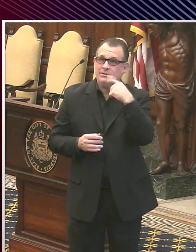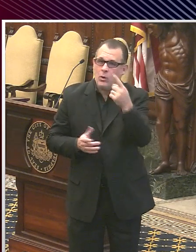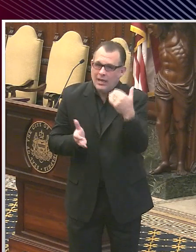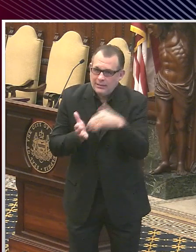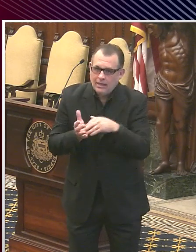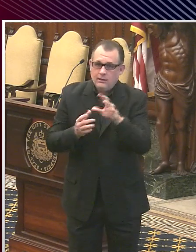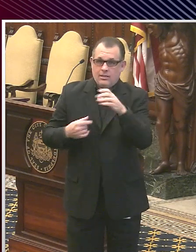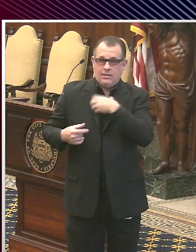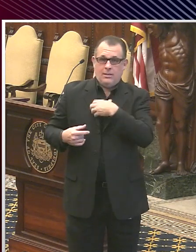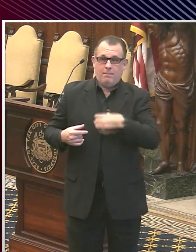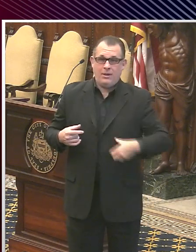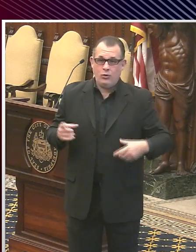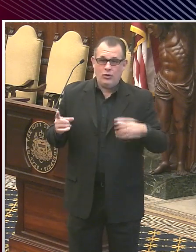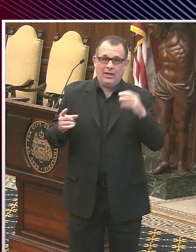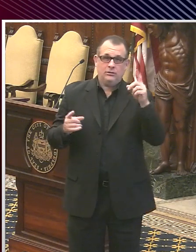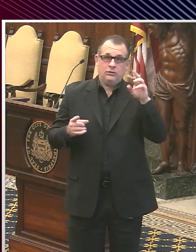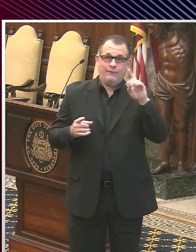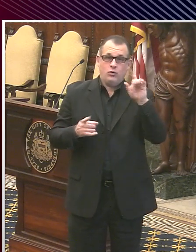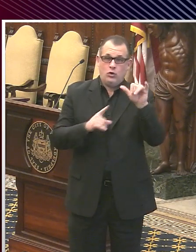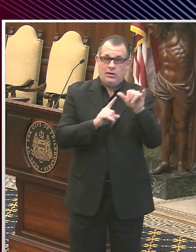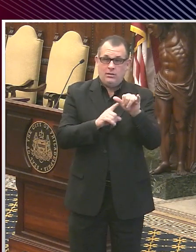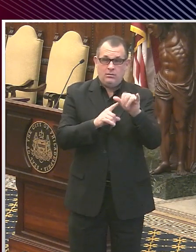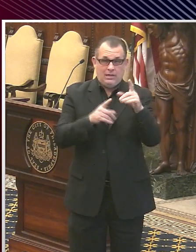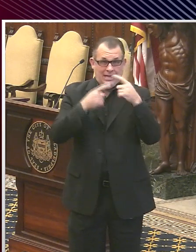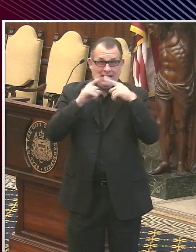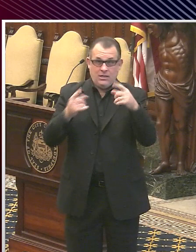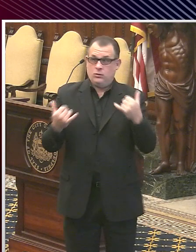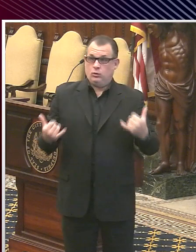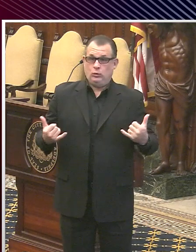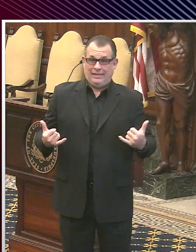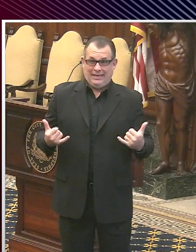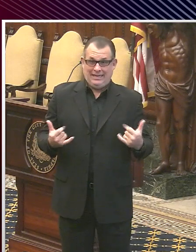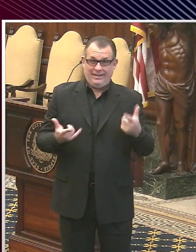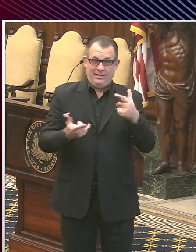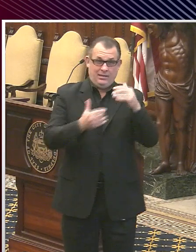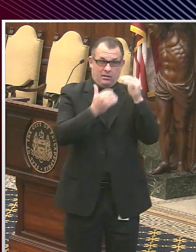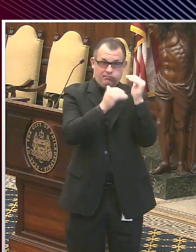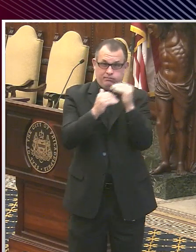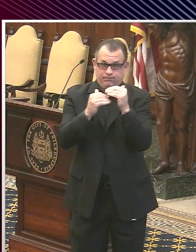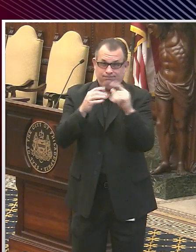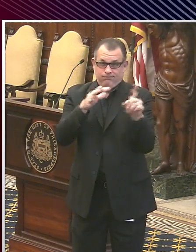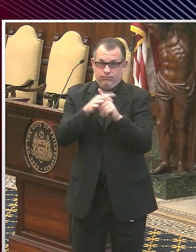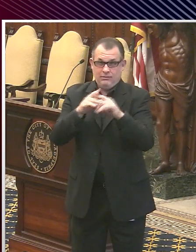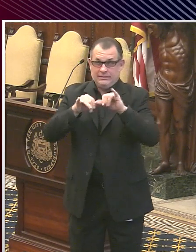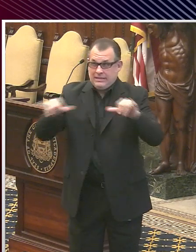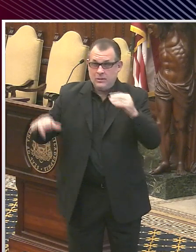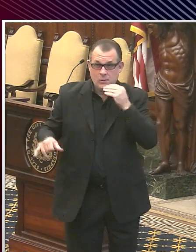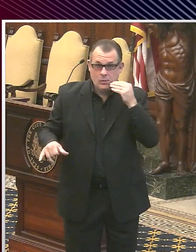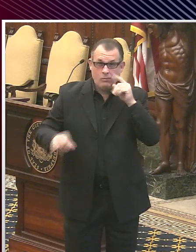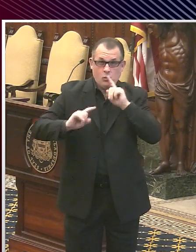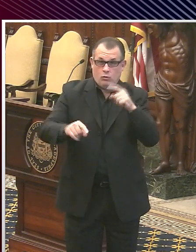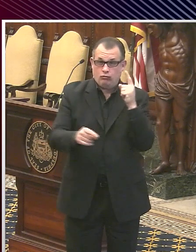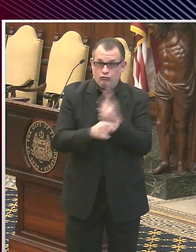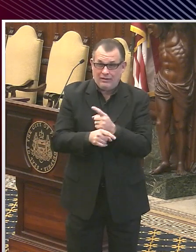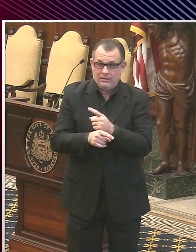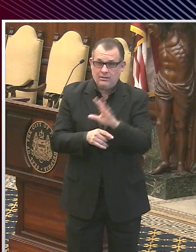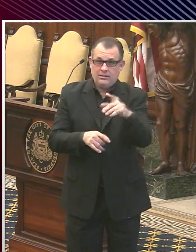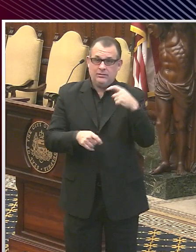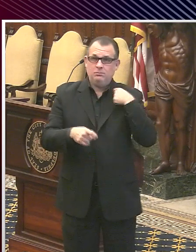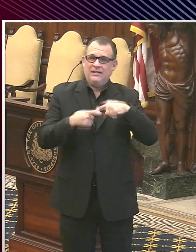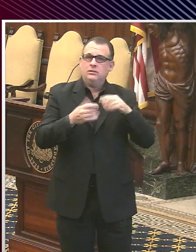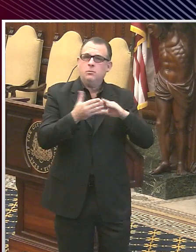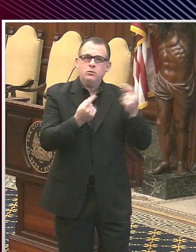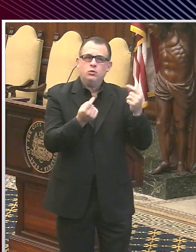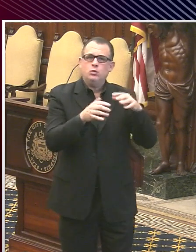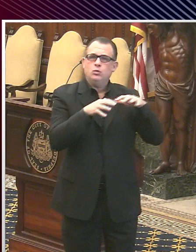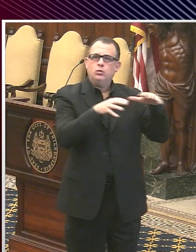and Commissioner Farley. What you are announcing today is only restrictions, but not a stay-at-home order. Is that correct? Yes.